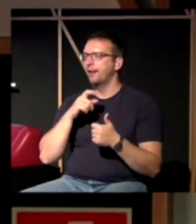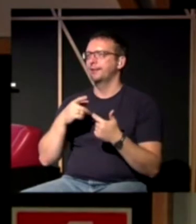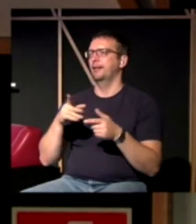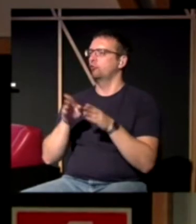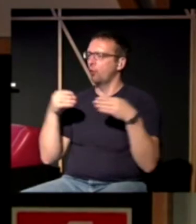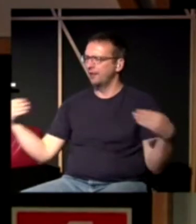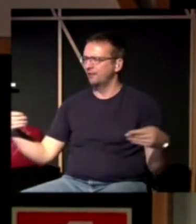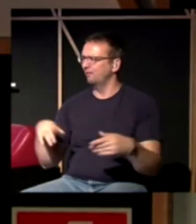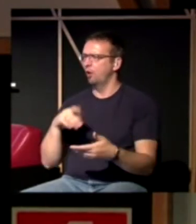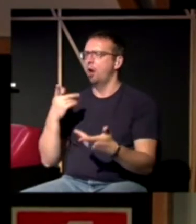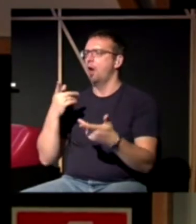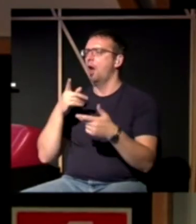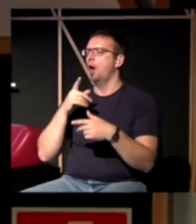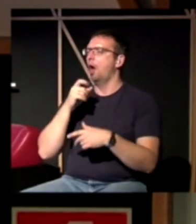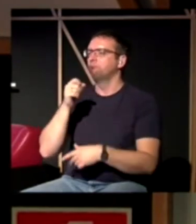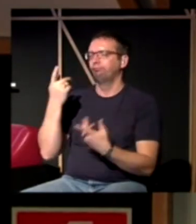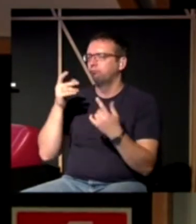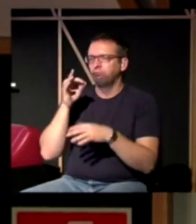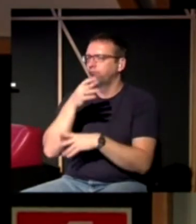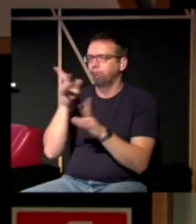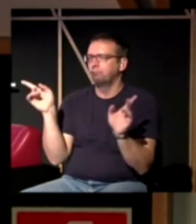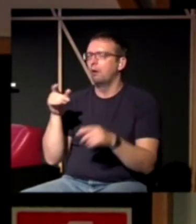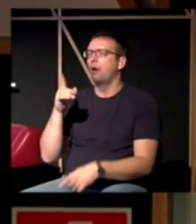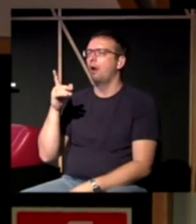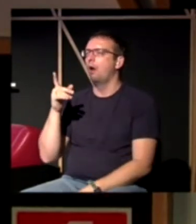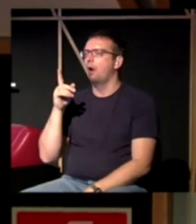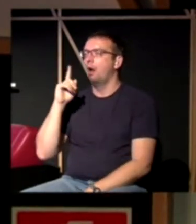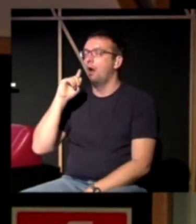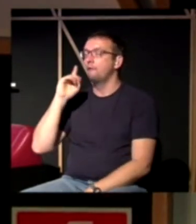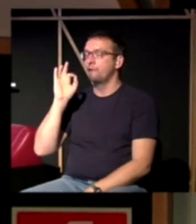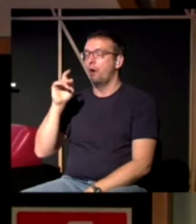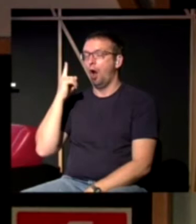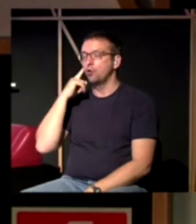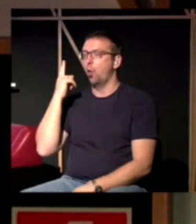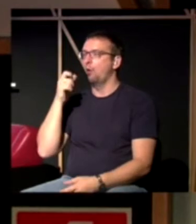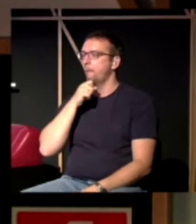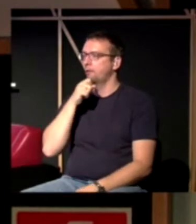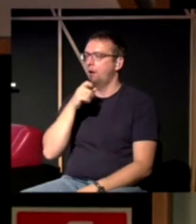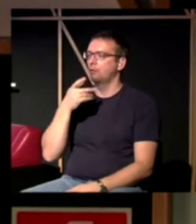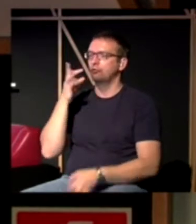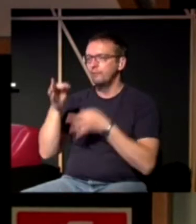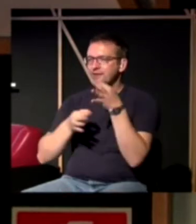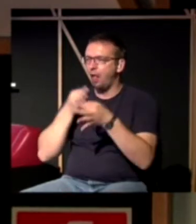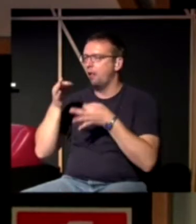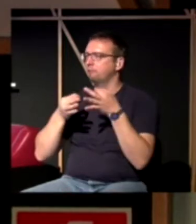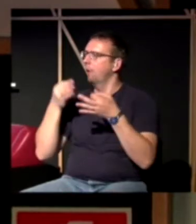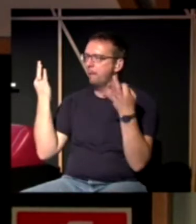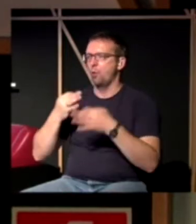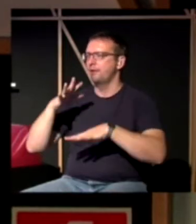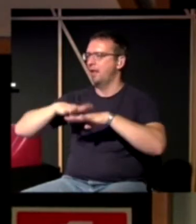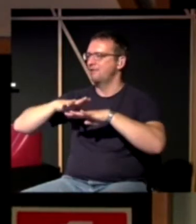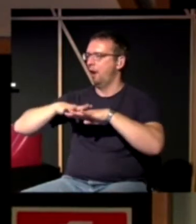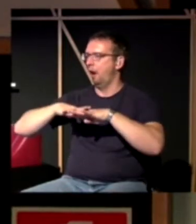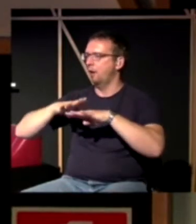is now working to improve the standard of audio-descriptive commentary where it already exists, and also to fill in the blanks where we're yet to explore